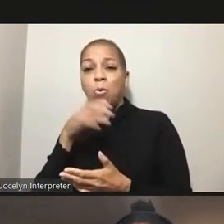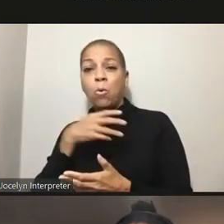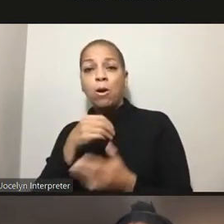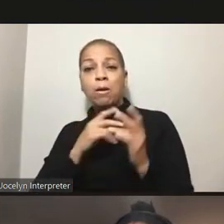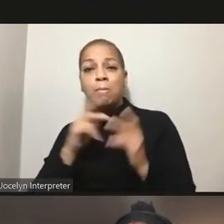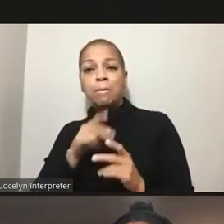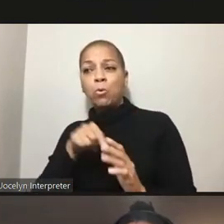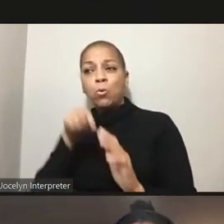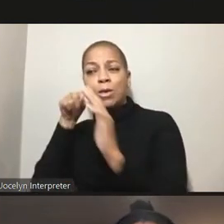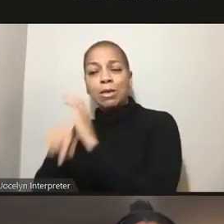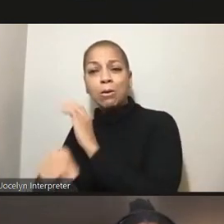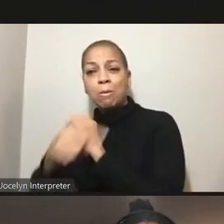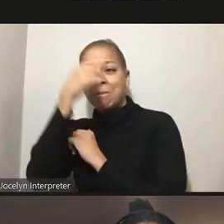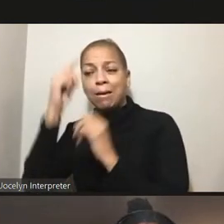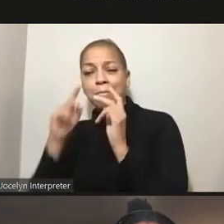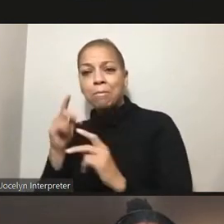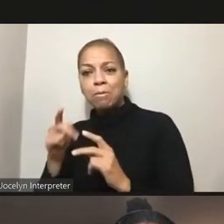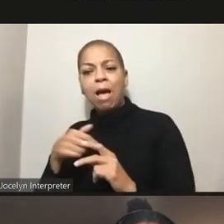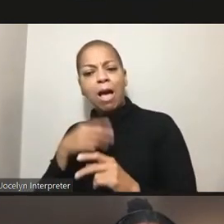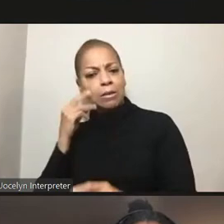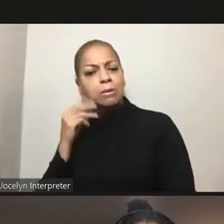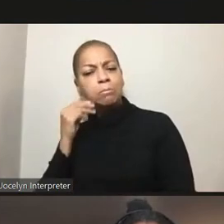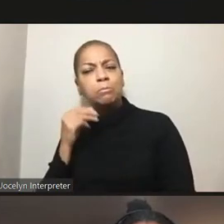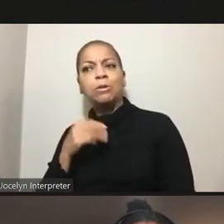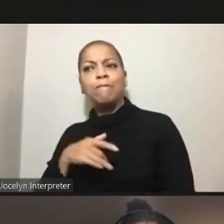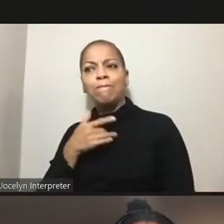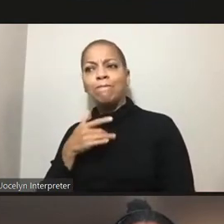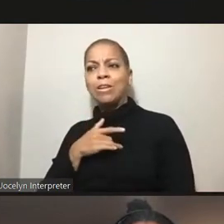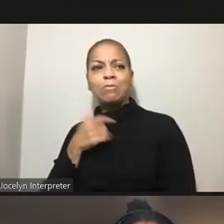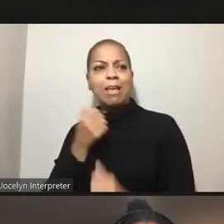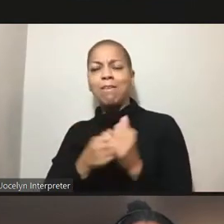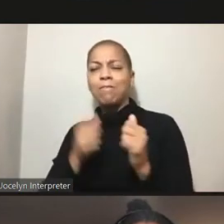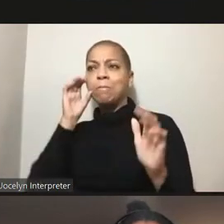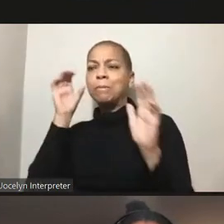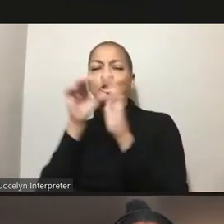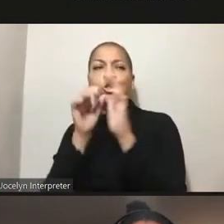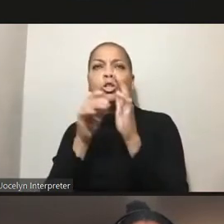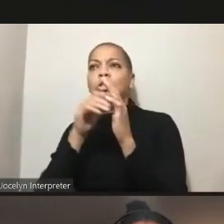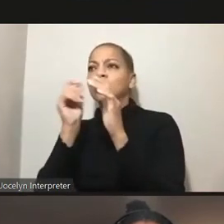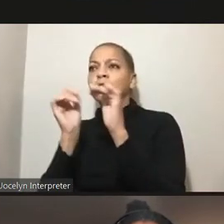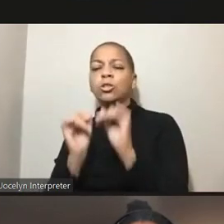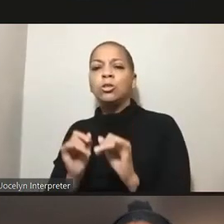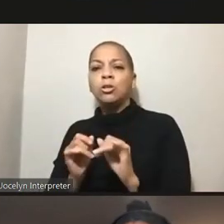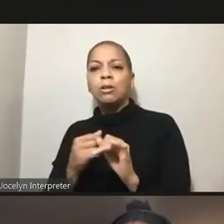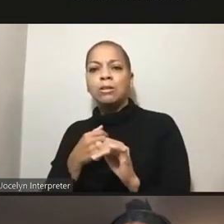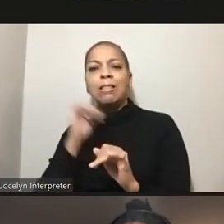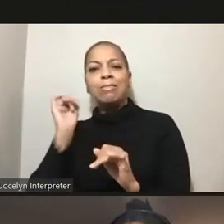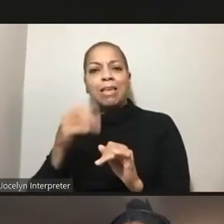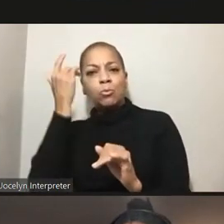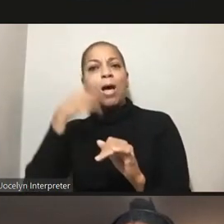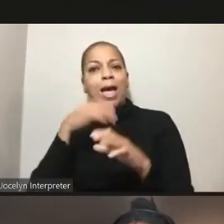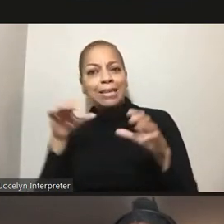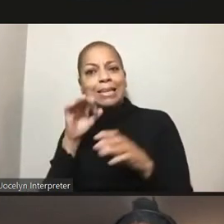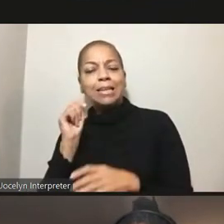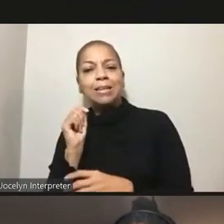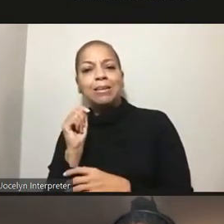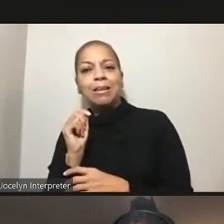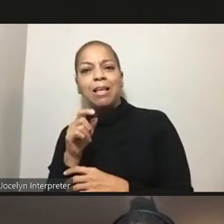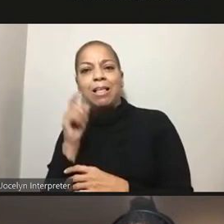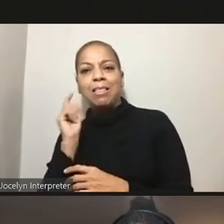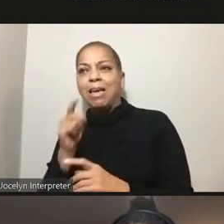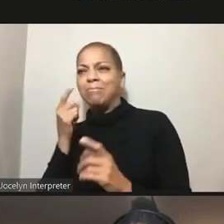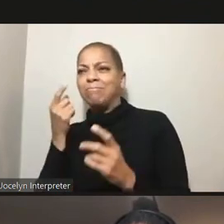people. Like I had feelings about each and every one of those portraits, and that's why I did it, right? So that notion that the act